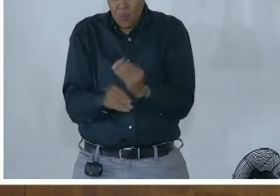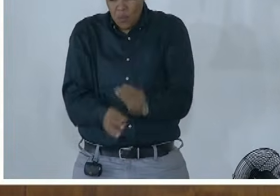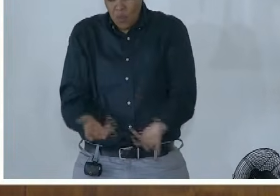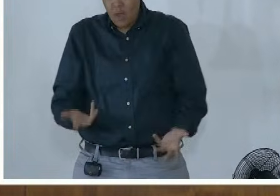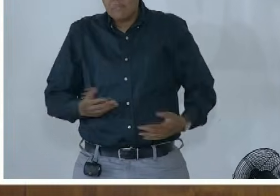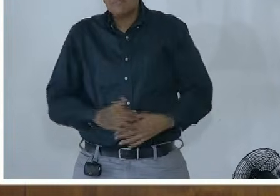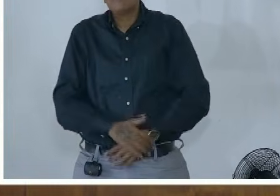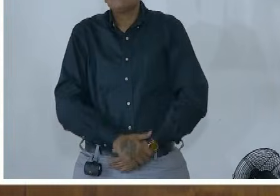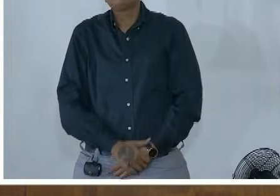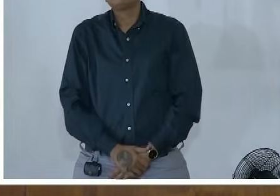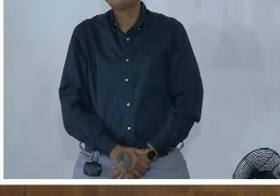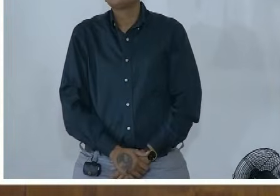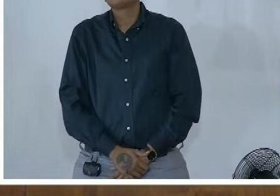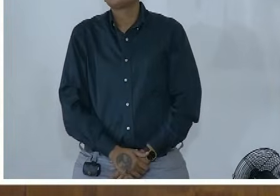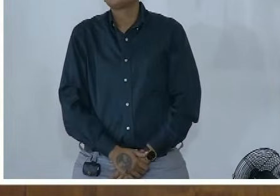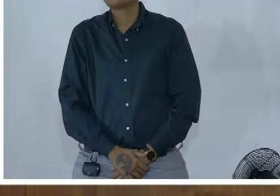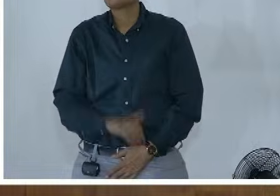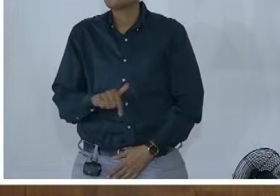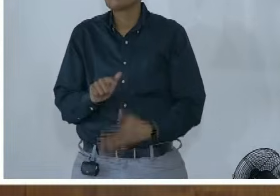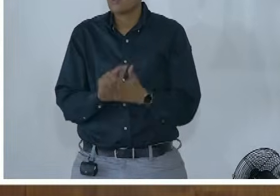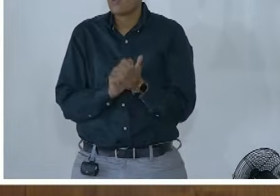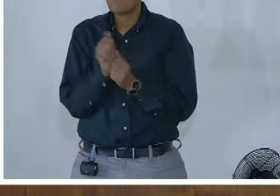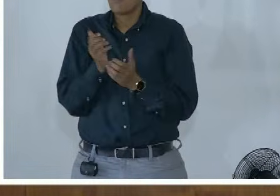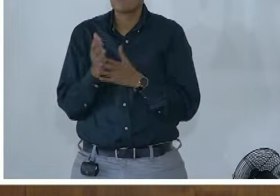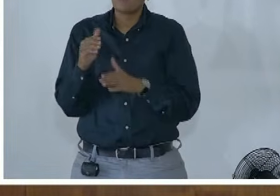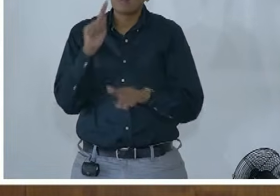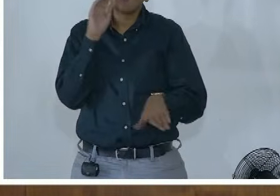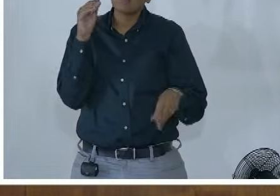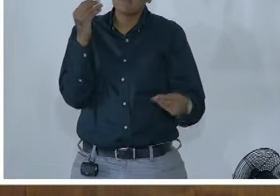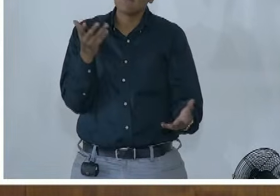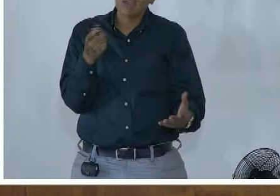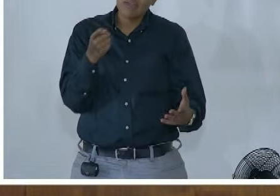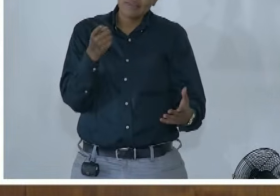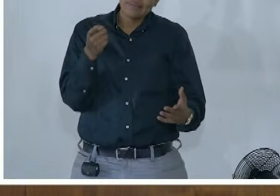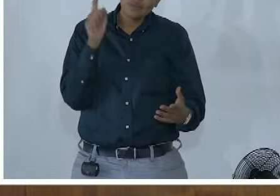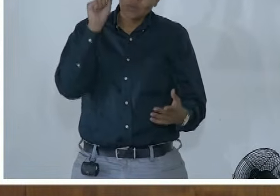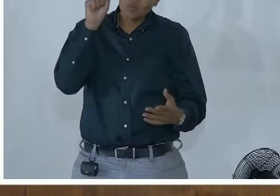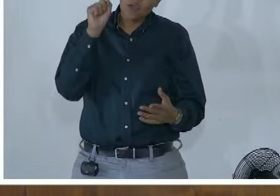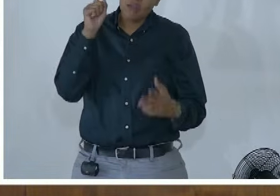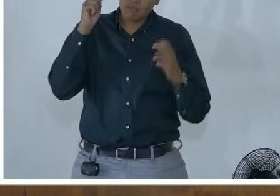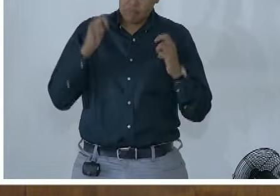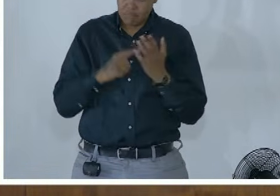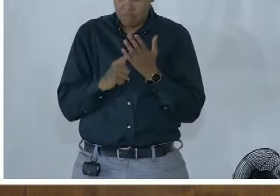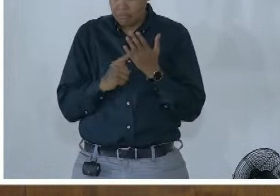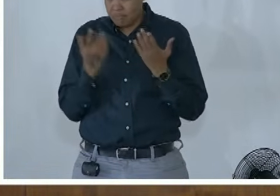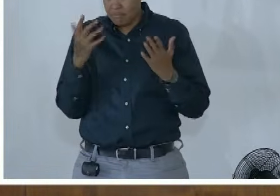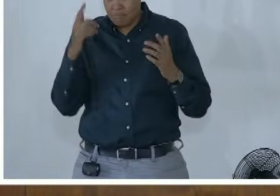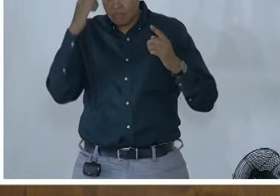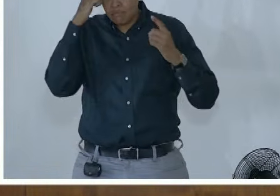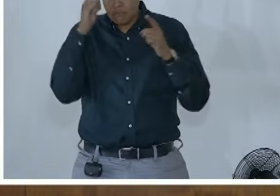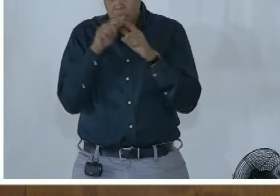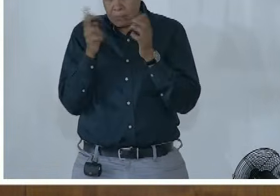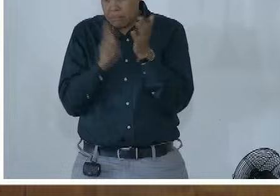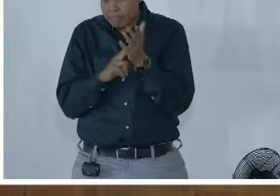that this bill provides that once a mediation agreement is signed, one